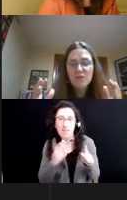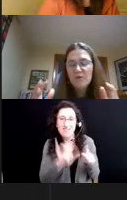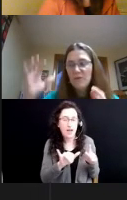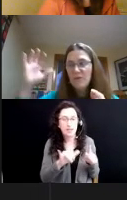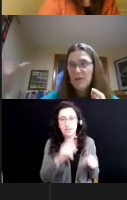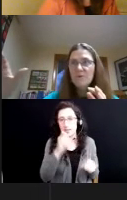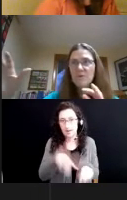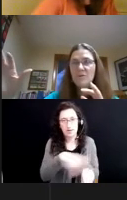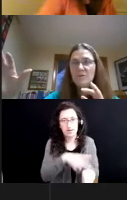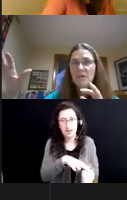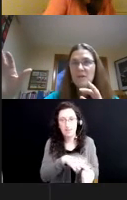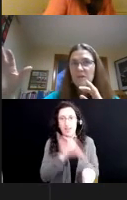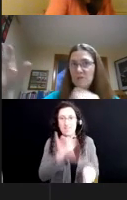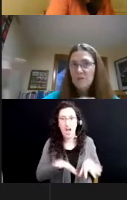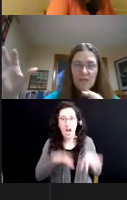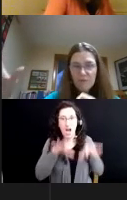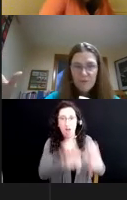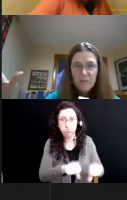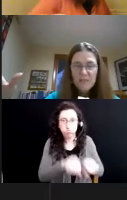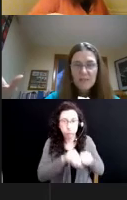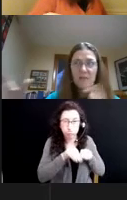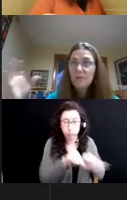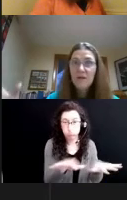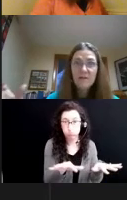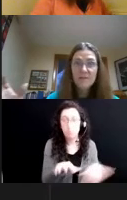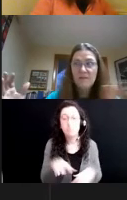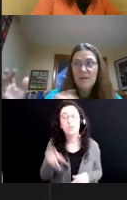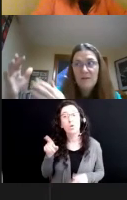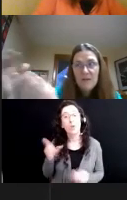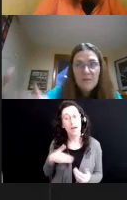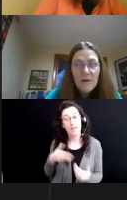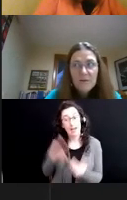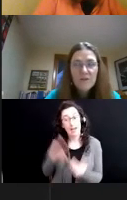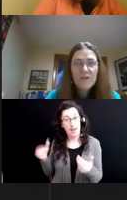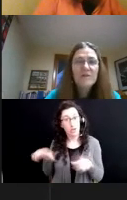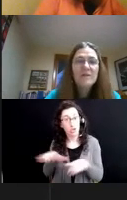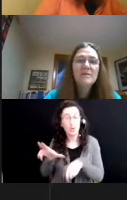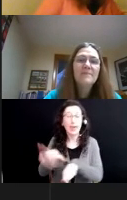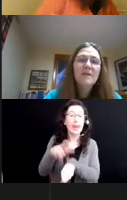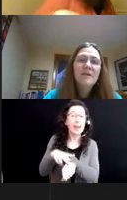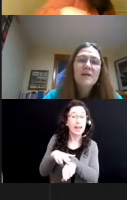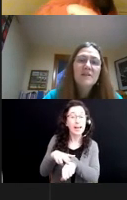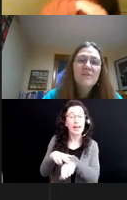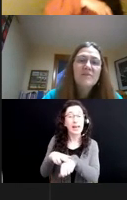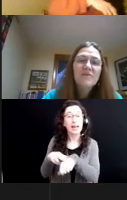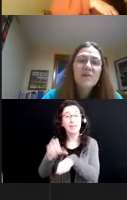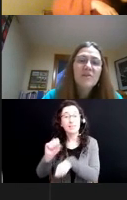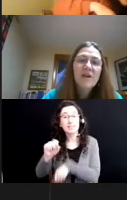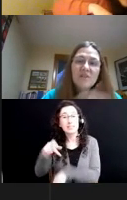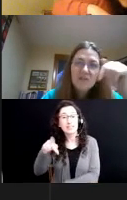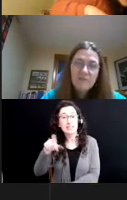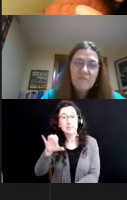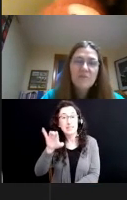purpose. And so if you have a neighbor who's doing the native species thing, be honest and think about your shared fence line. It survives in